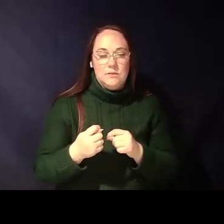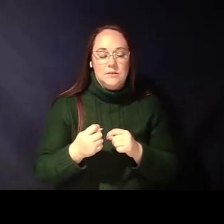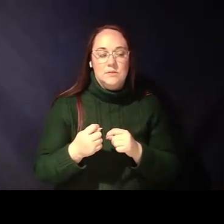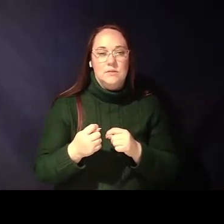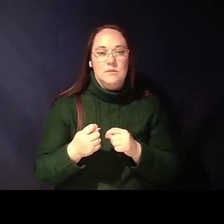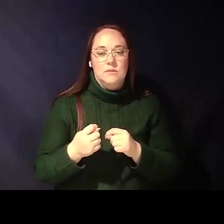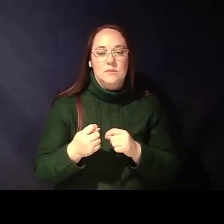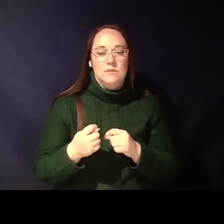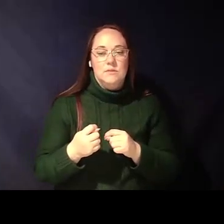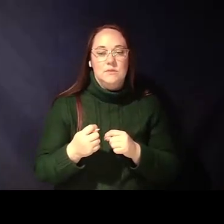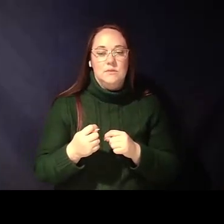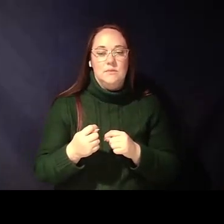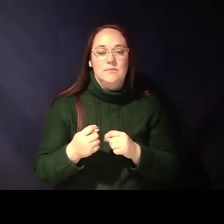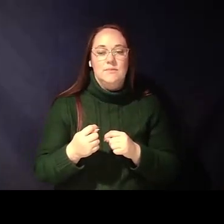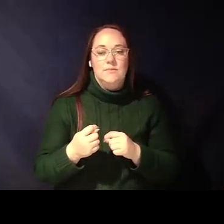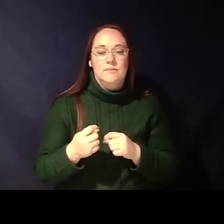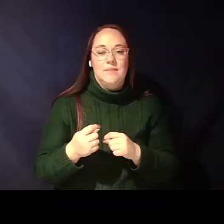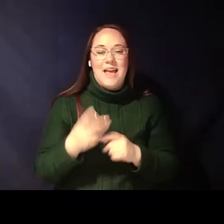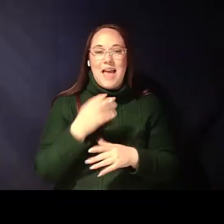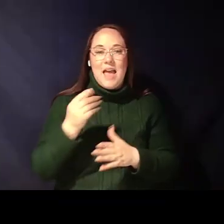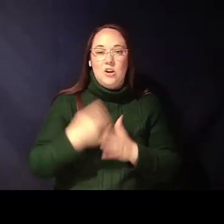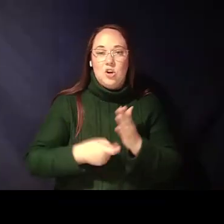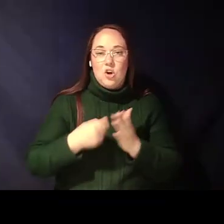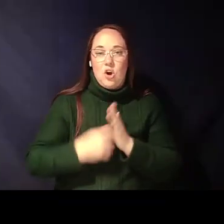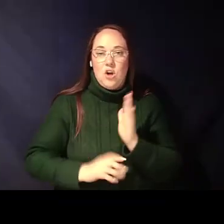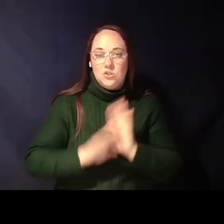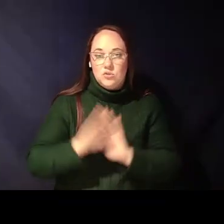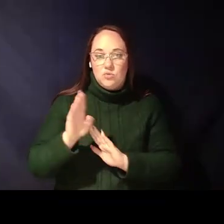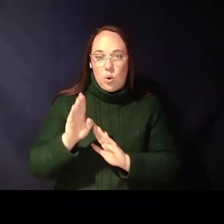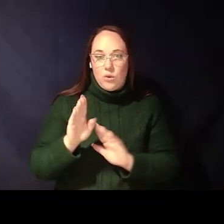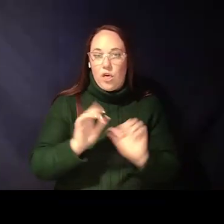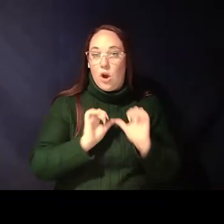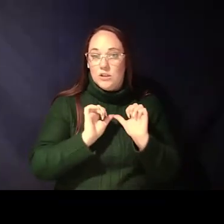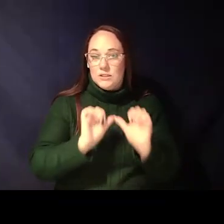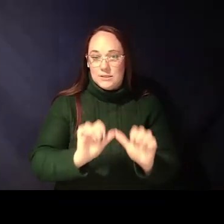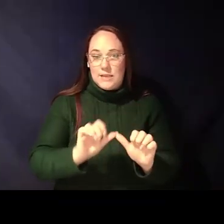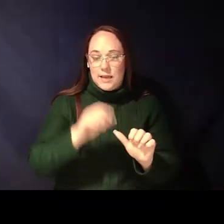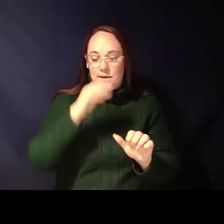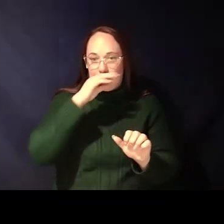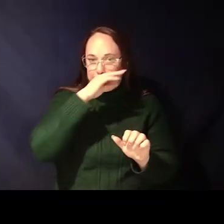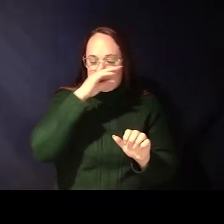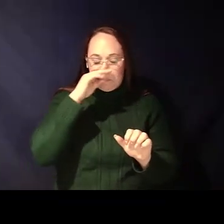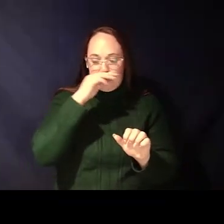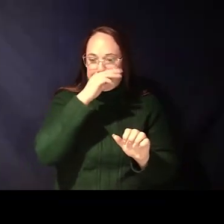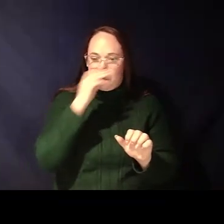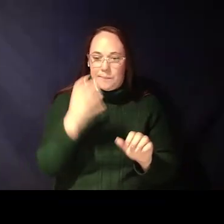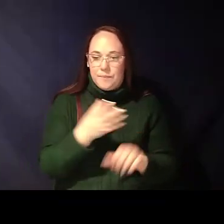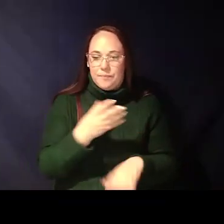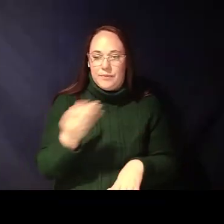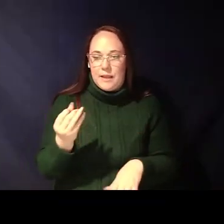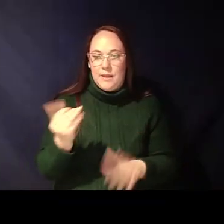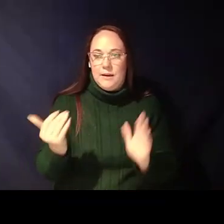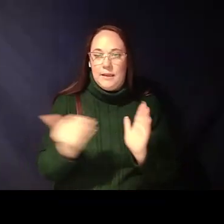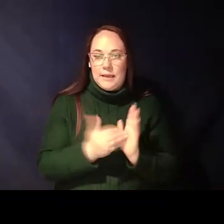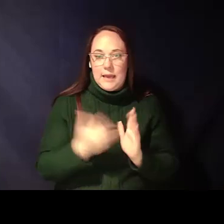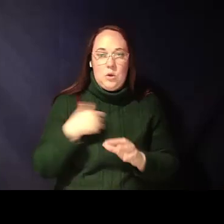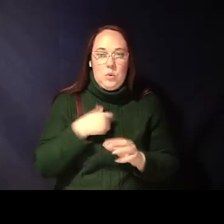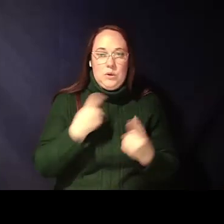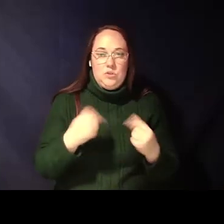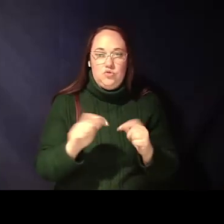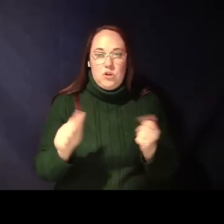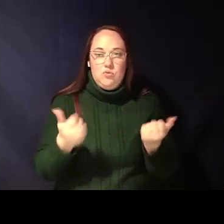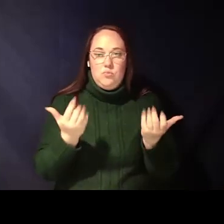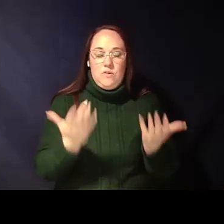the trends are in cost growth are sustained, and again, we tried to provide